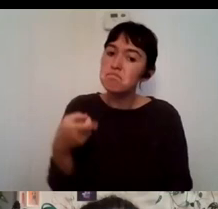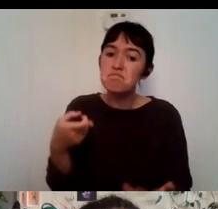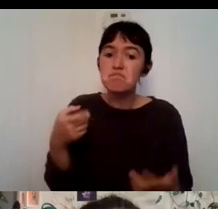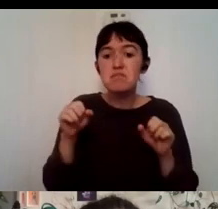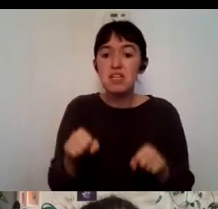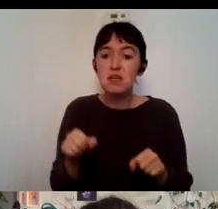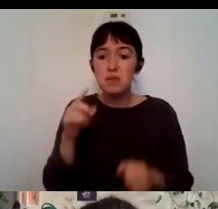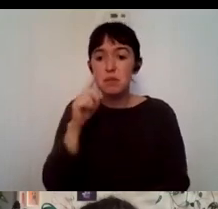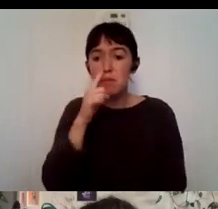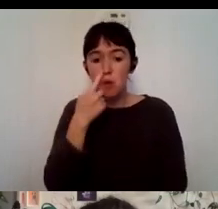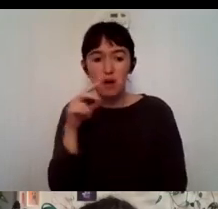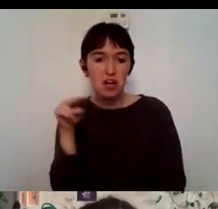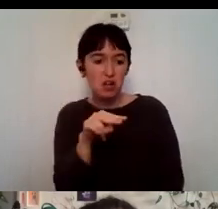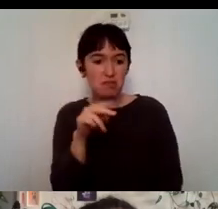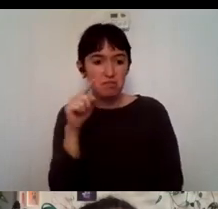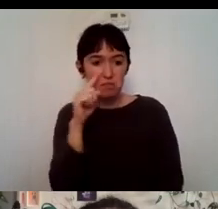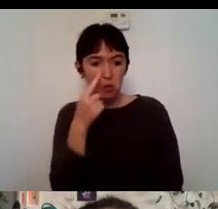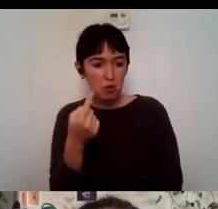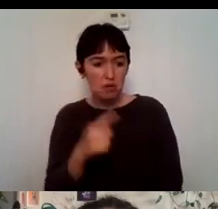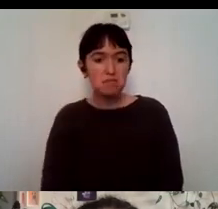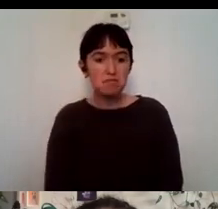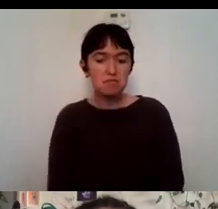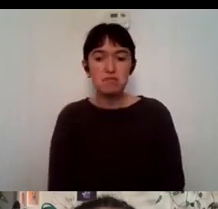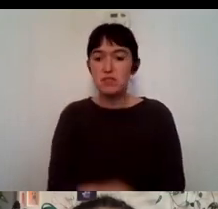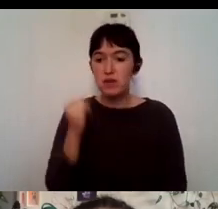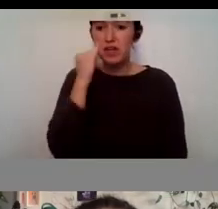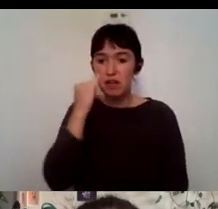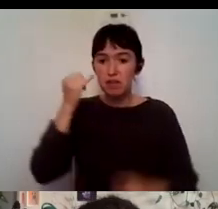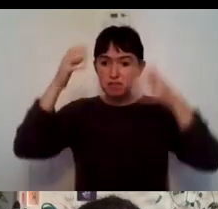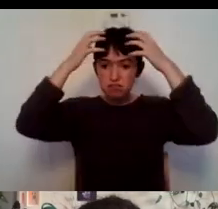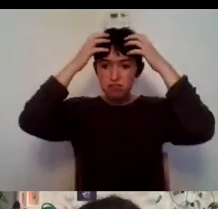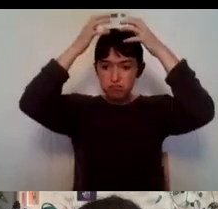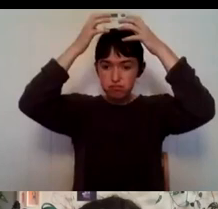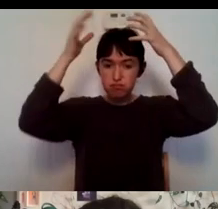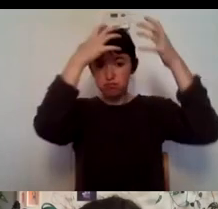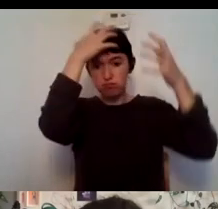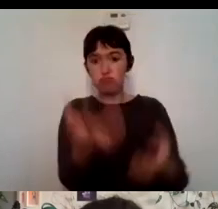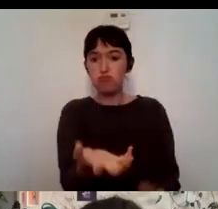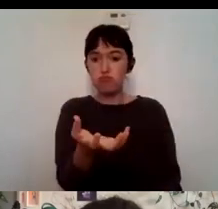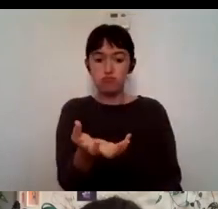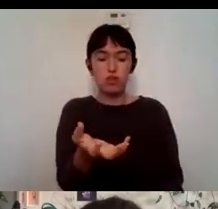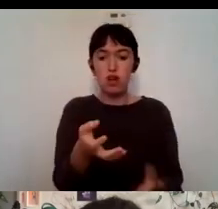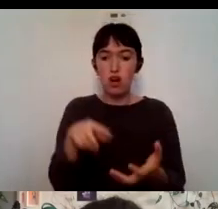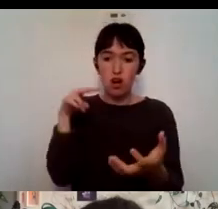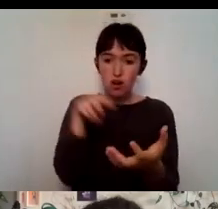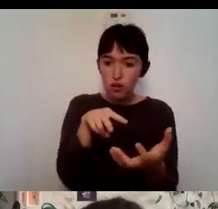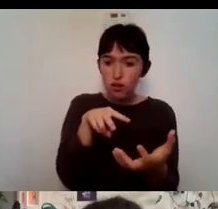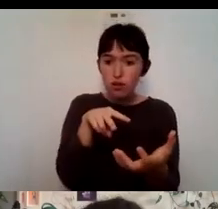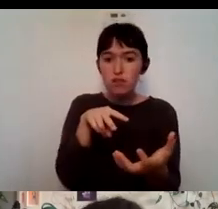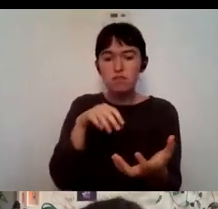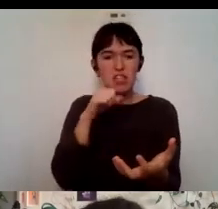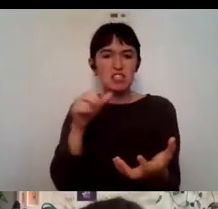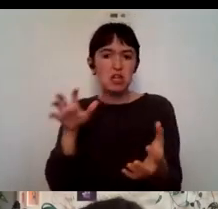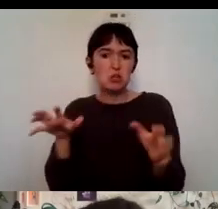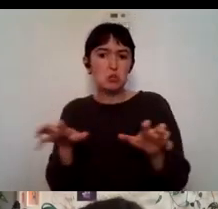look at. So if you took your brain out of your head and you popped it on the table and you looked at it, it wouldn't do very much, right? It would just kind